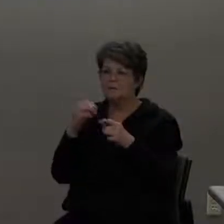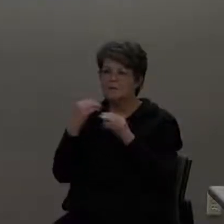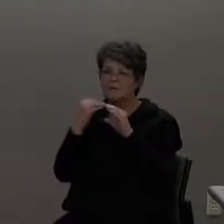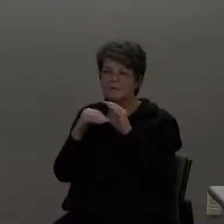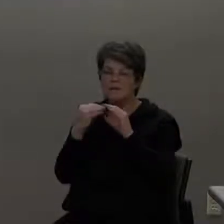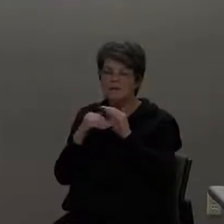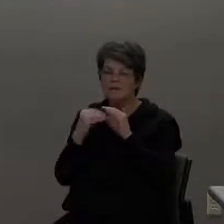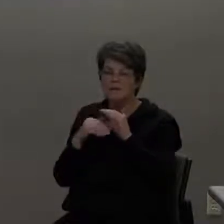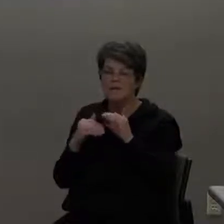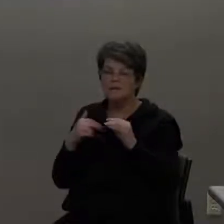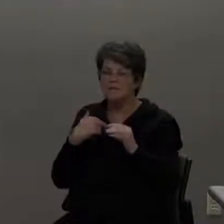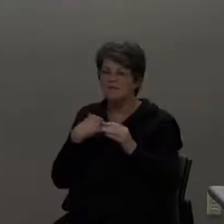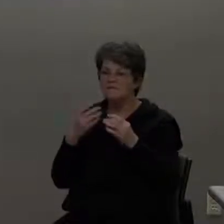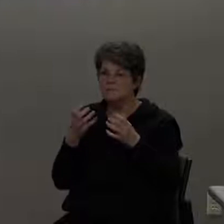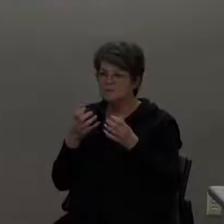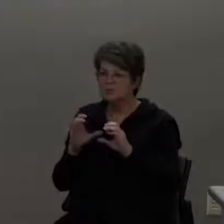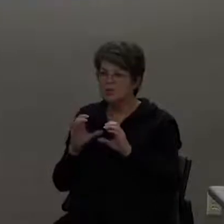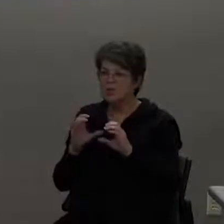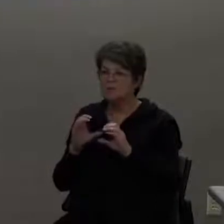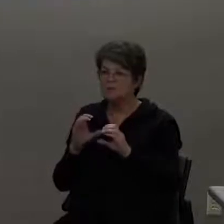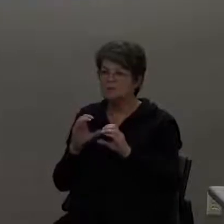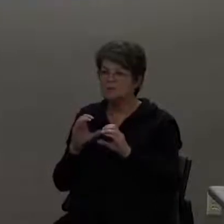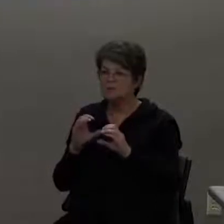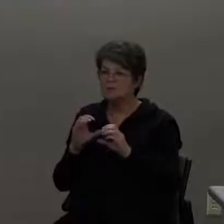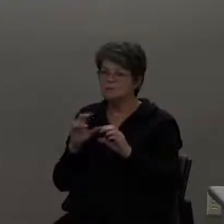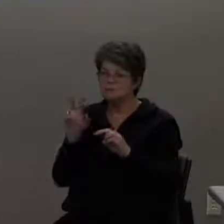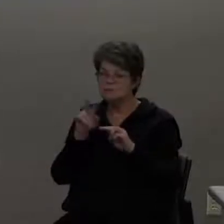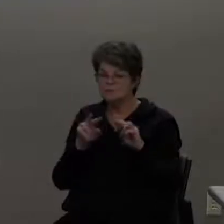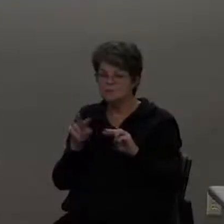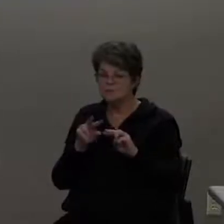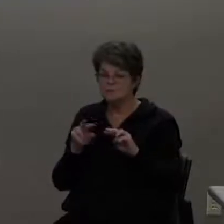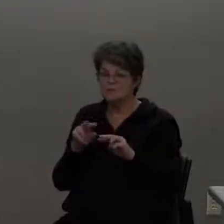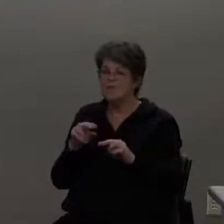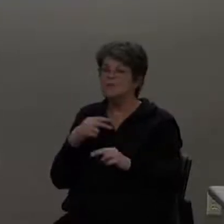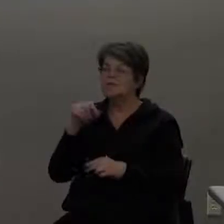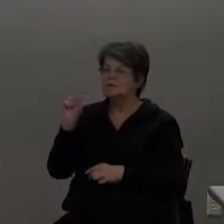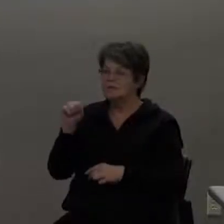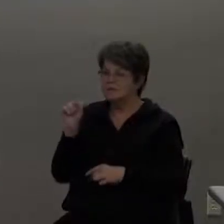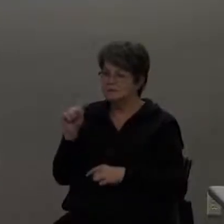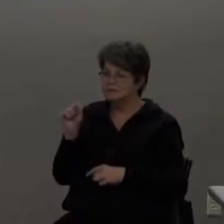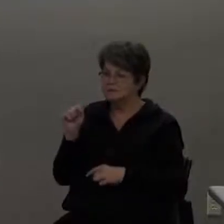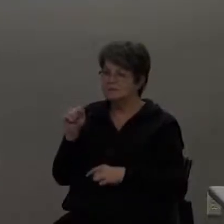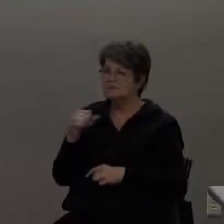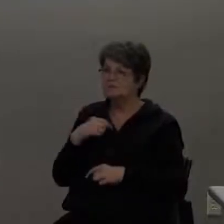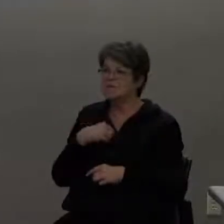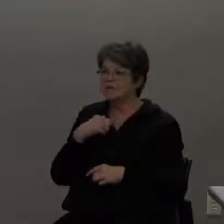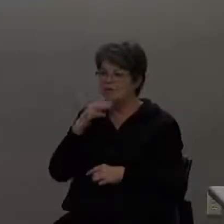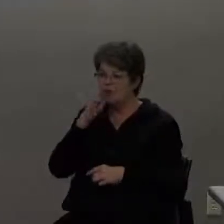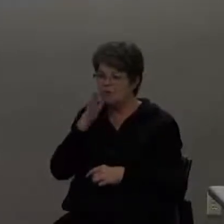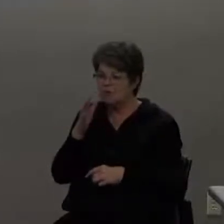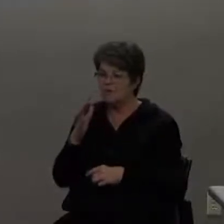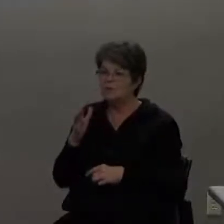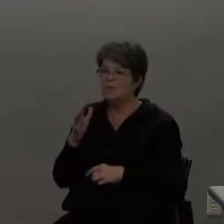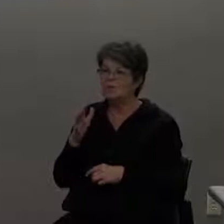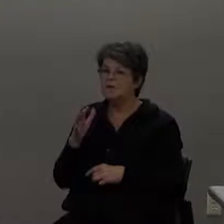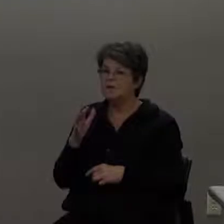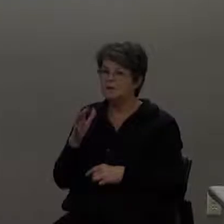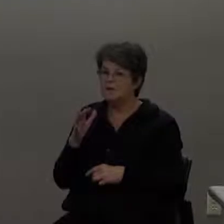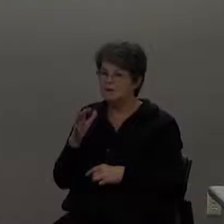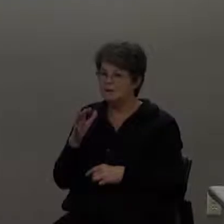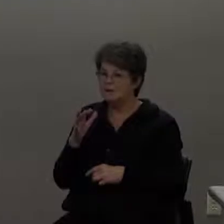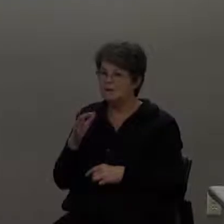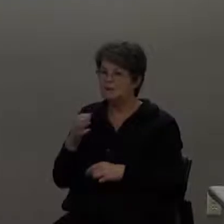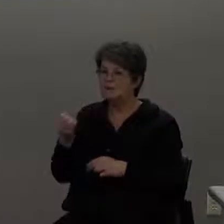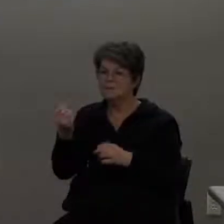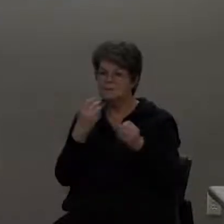to have a chance to discuss. I would embrace everyone at this table right now sending